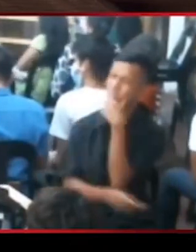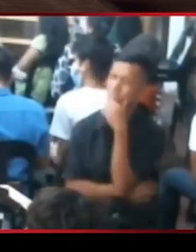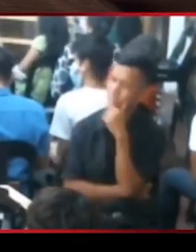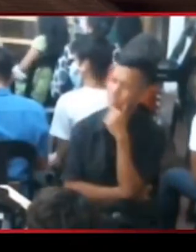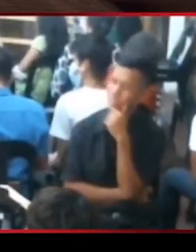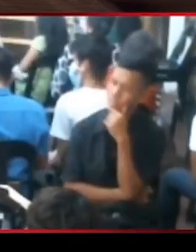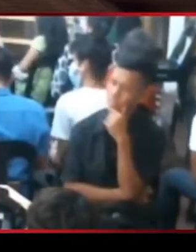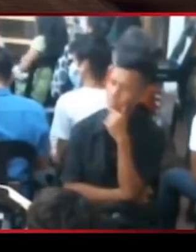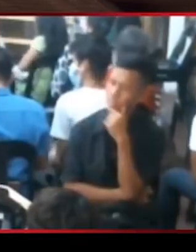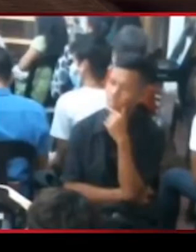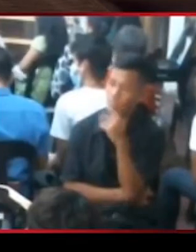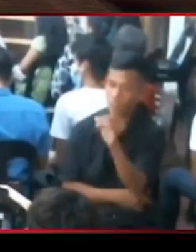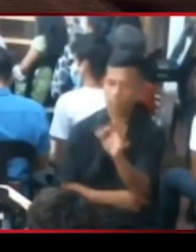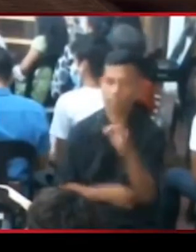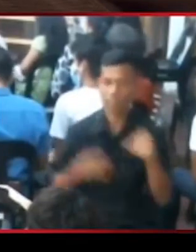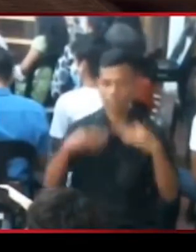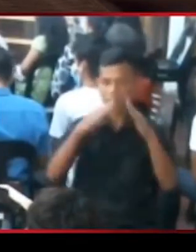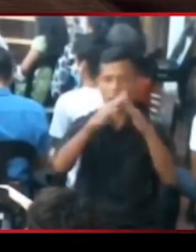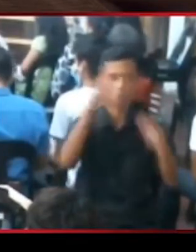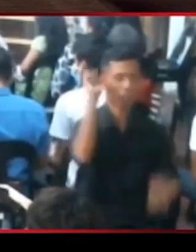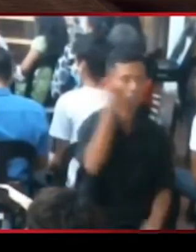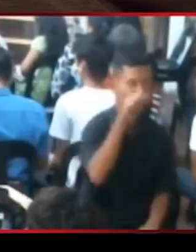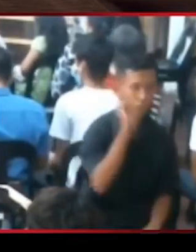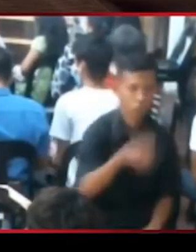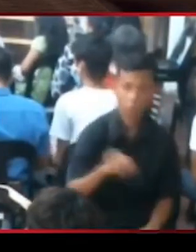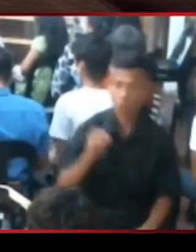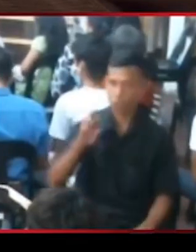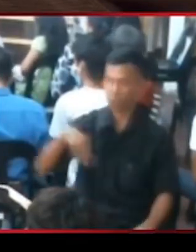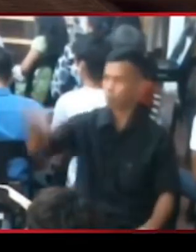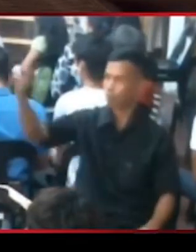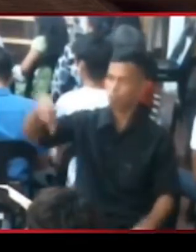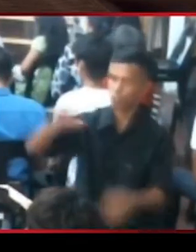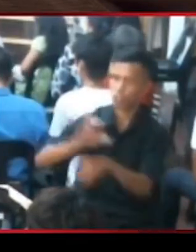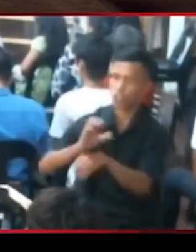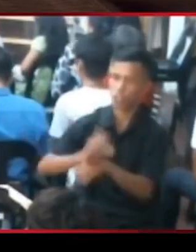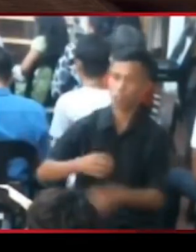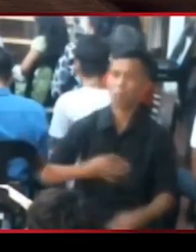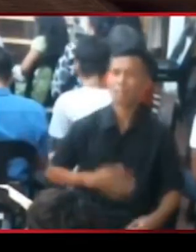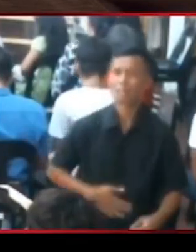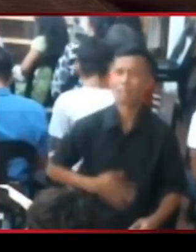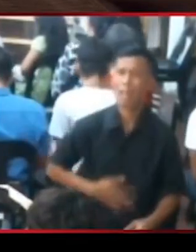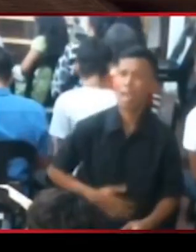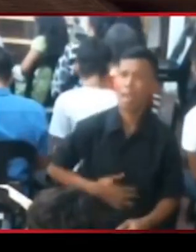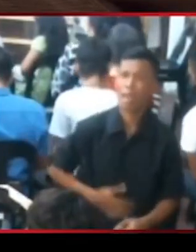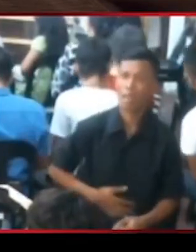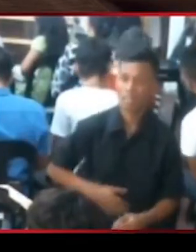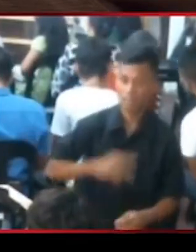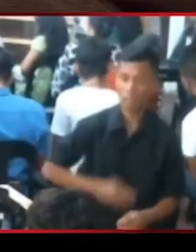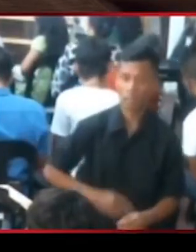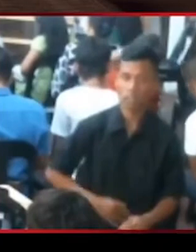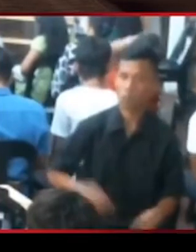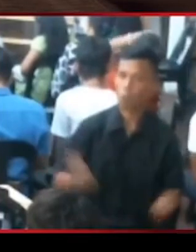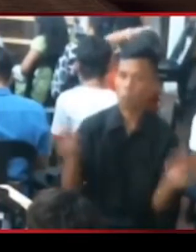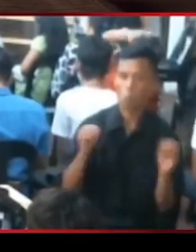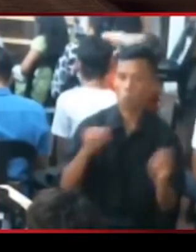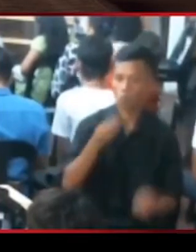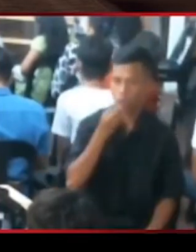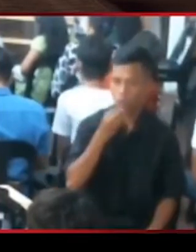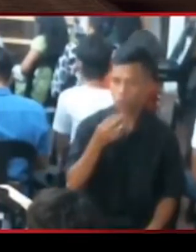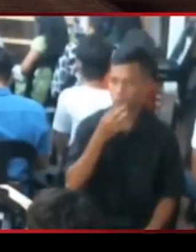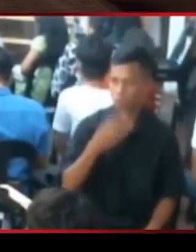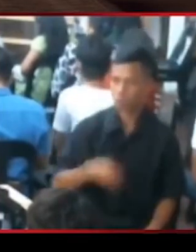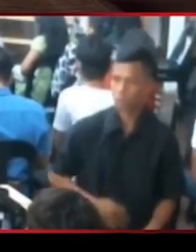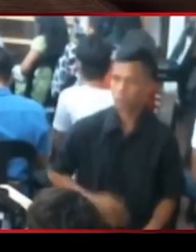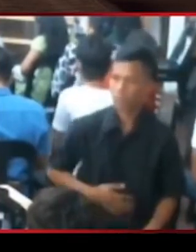Someone comes to your house or even to the church and they're hungry. They haven't eaten. I've done